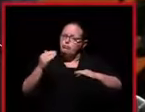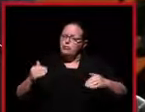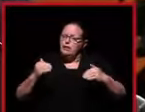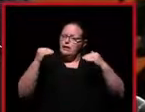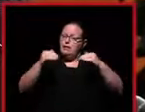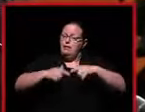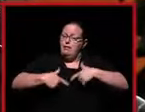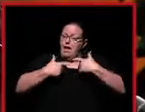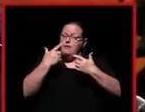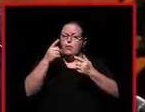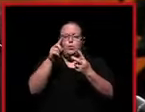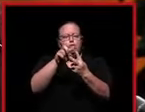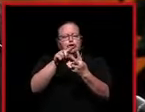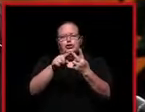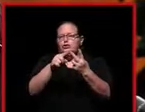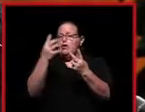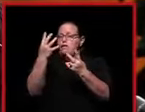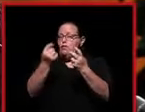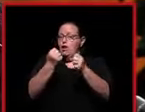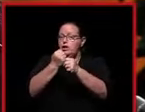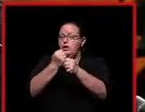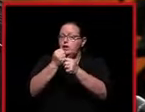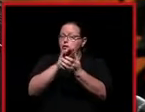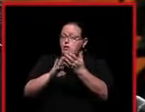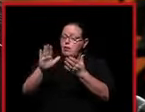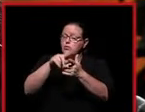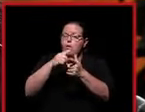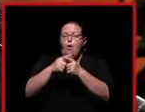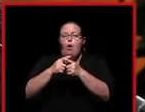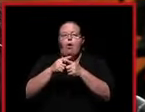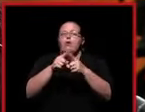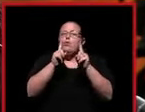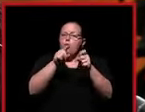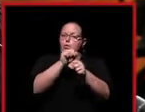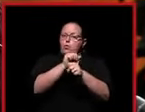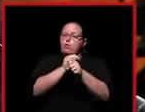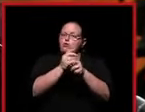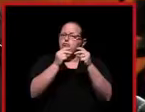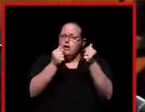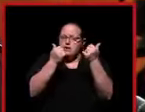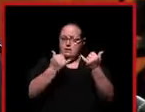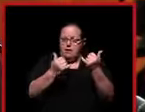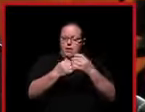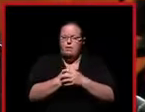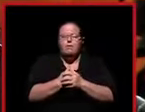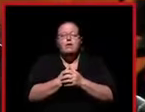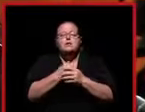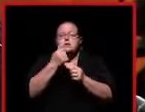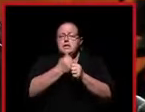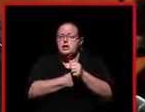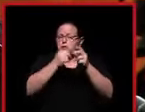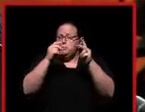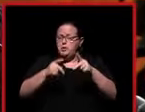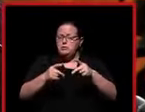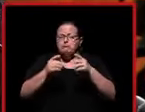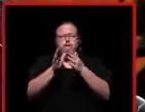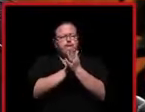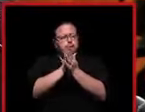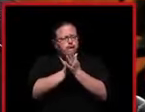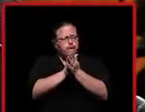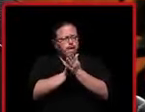to a four-year institution or seek employment right away. So each of you has a lot to look forward